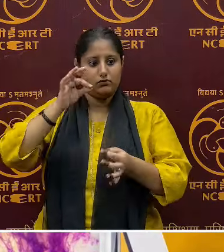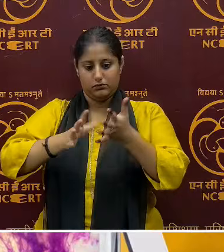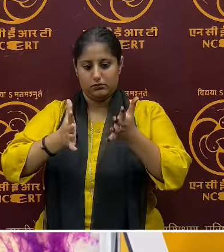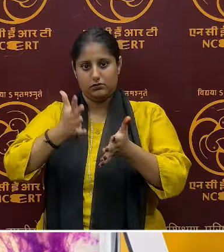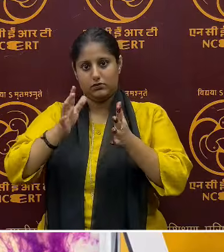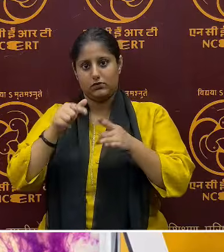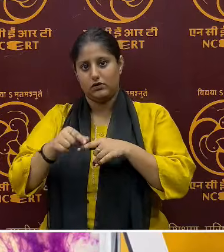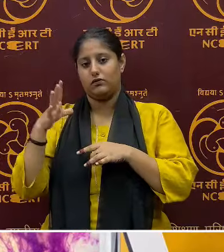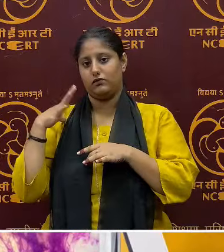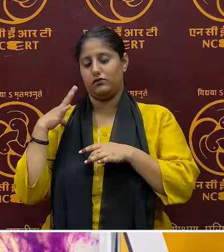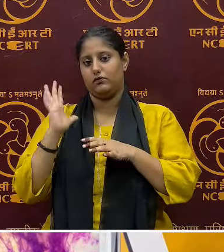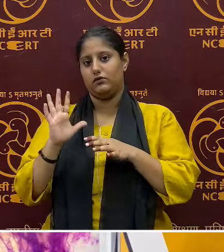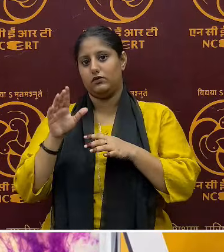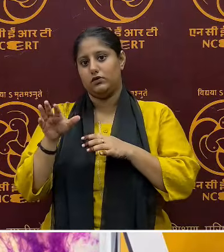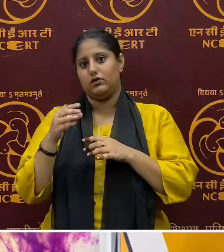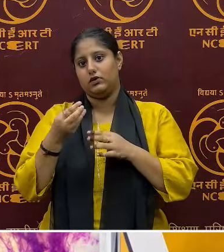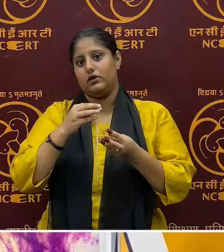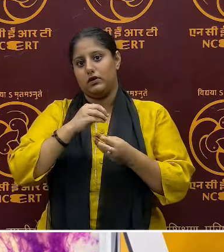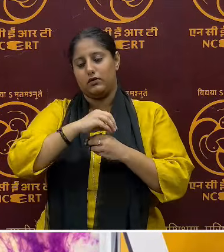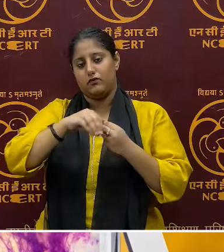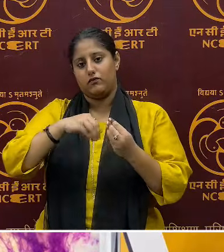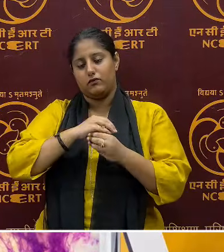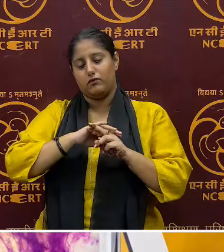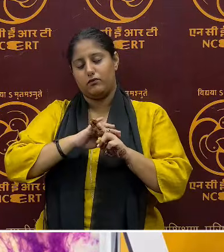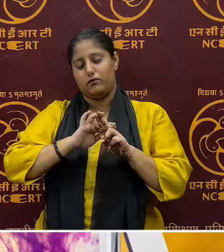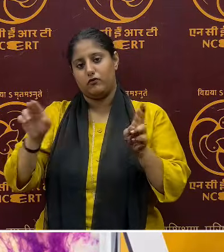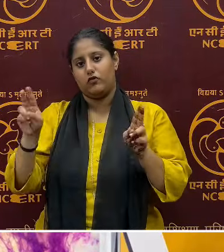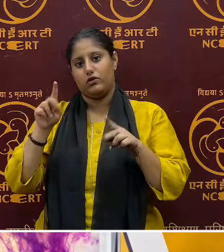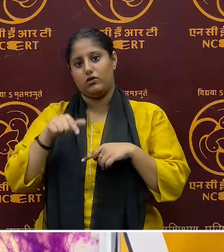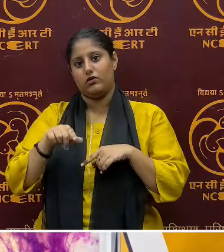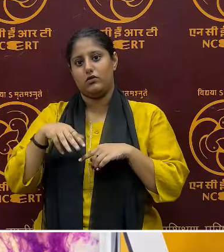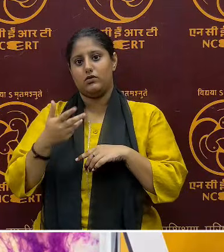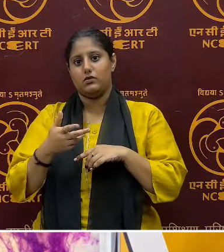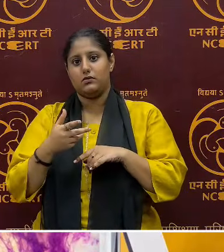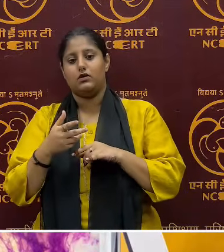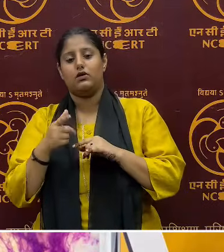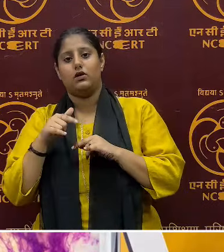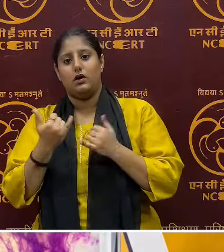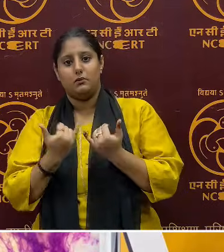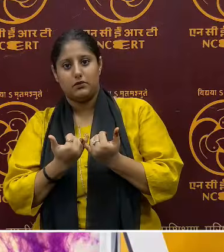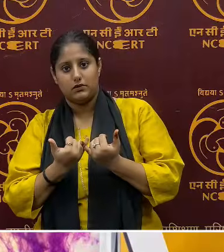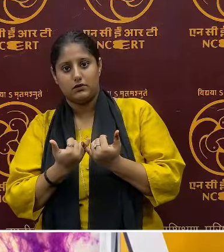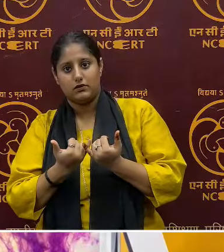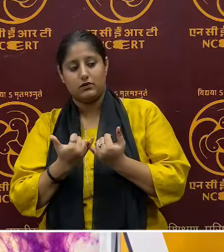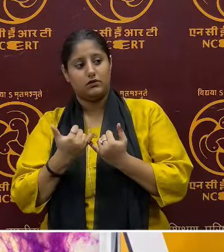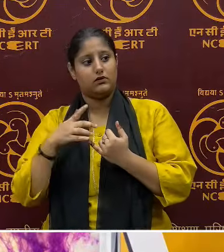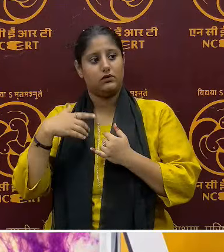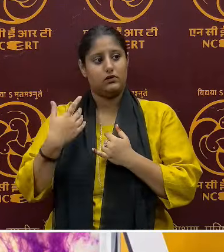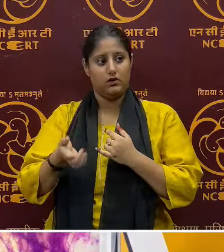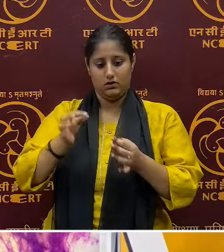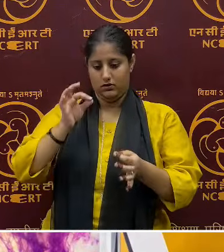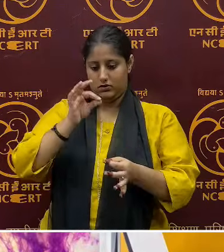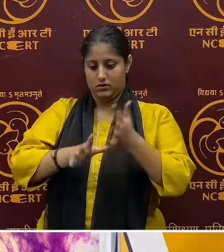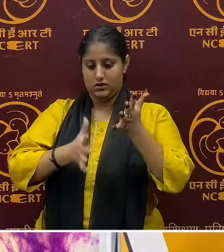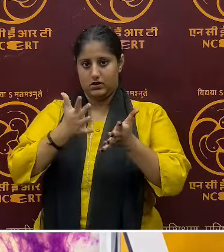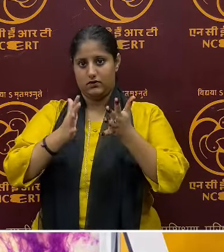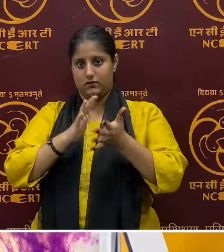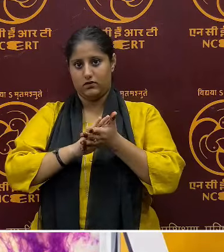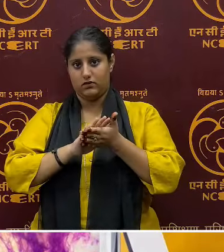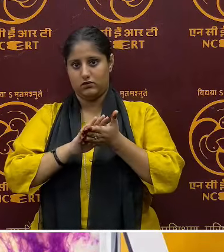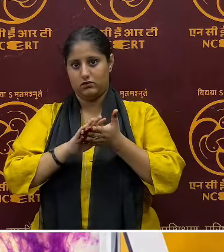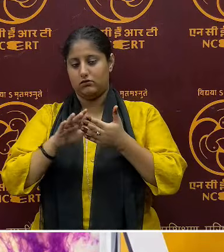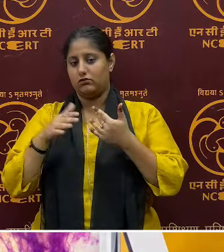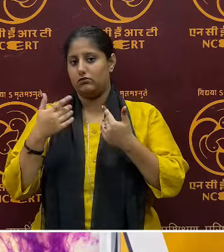the sulfur powder is completely dissolved and form a burning sulfur. And now here on the burning of sulfur, reaction